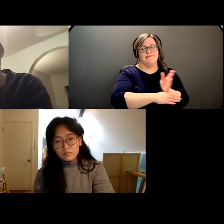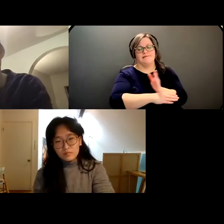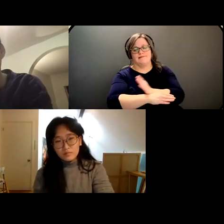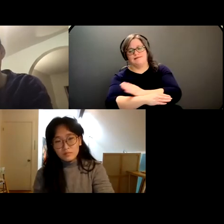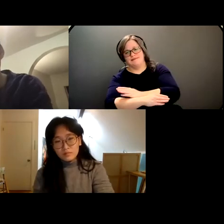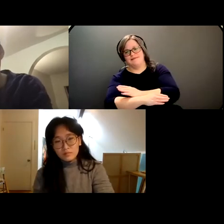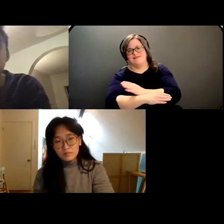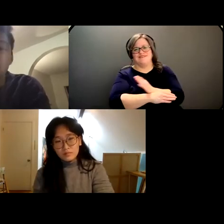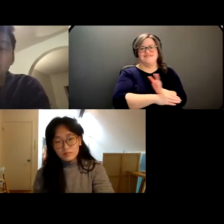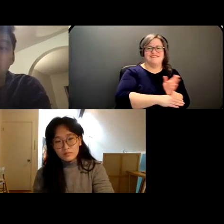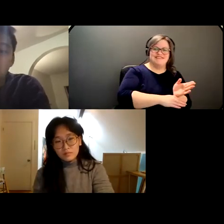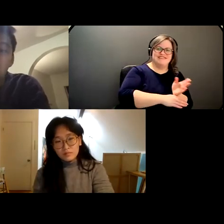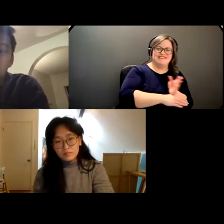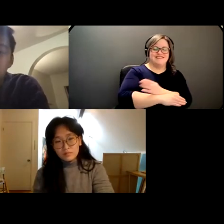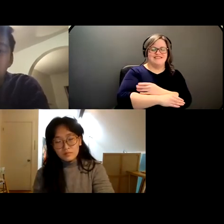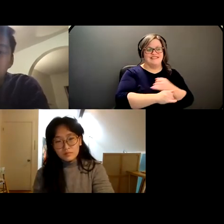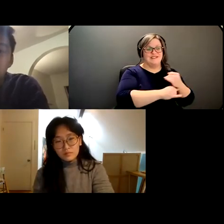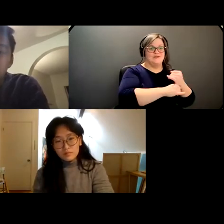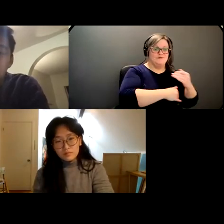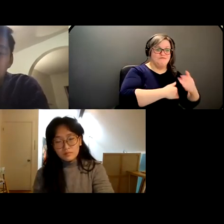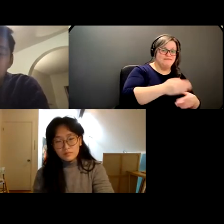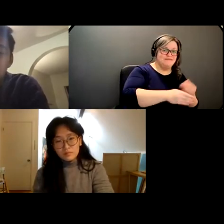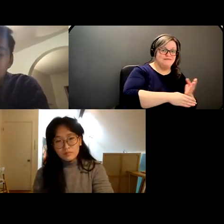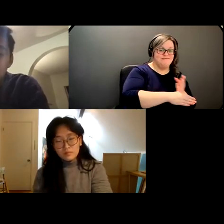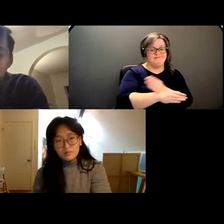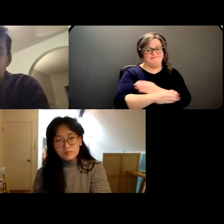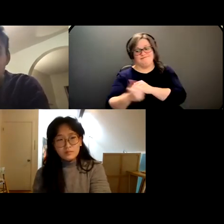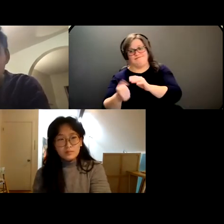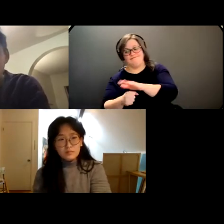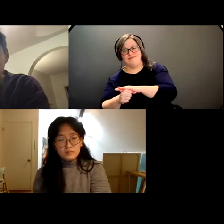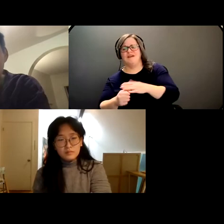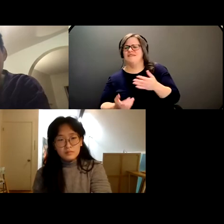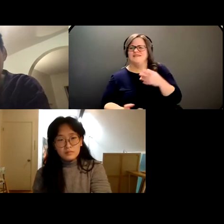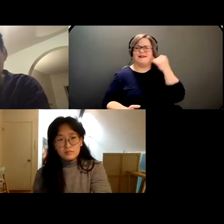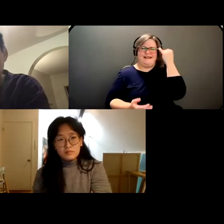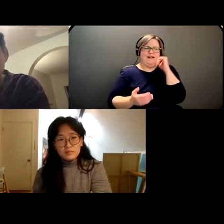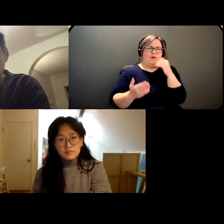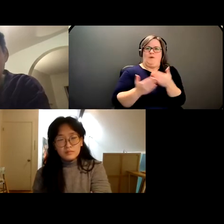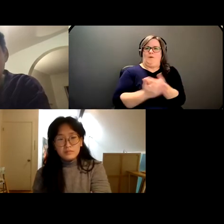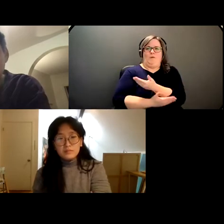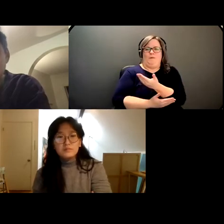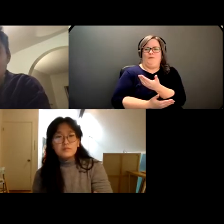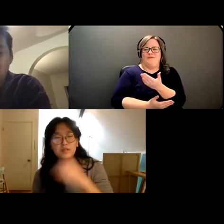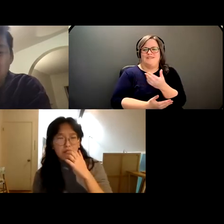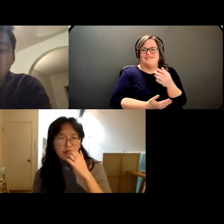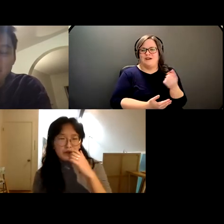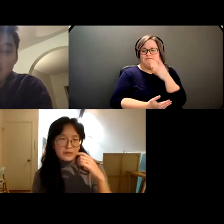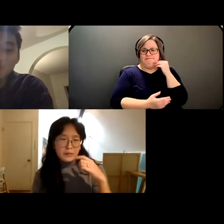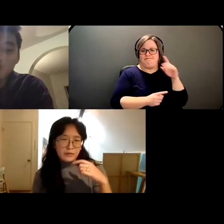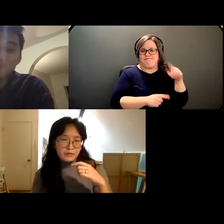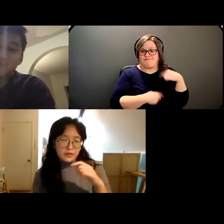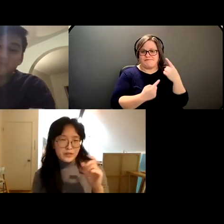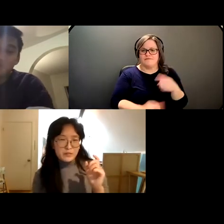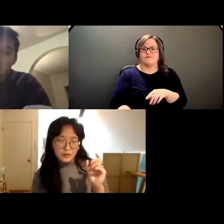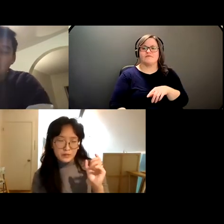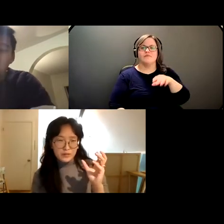this isn't new. It's always been there since, you know, in just different forms, I guess. Mm-hmm. That part